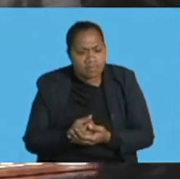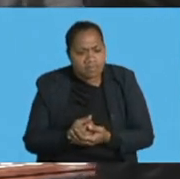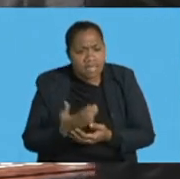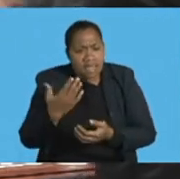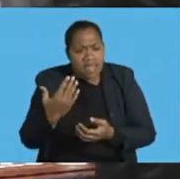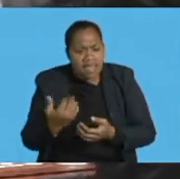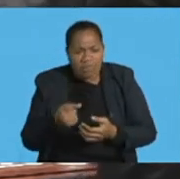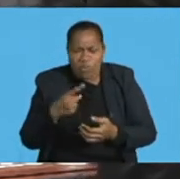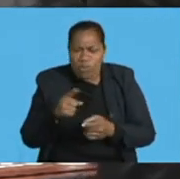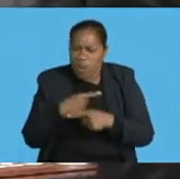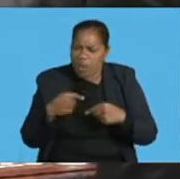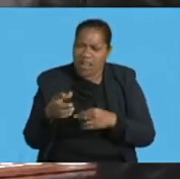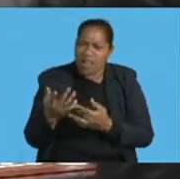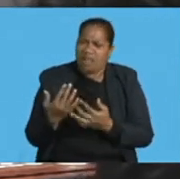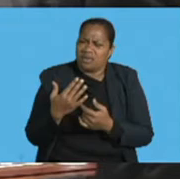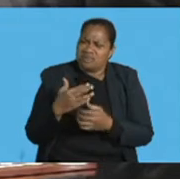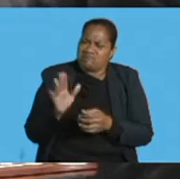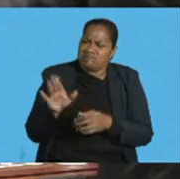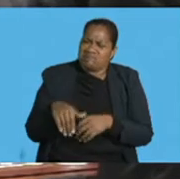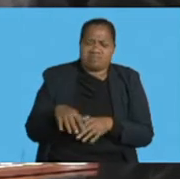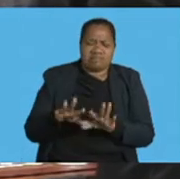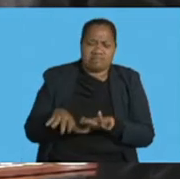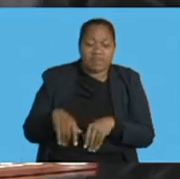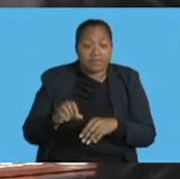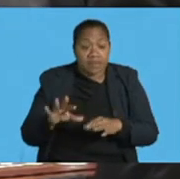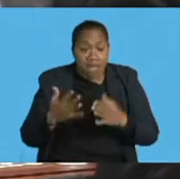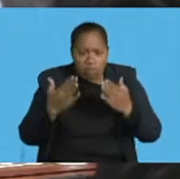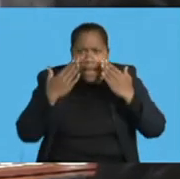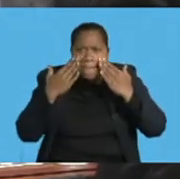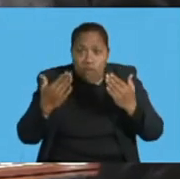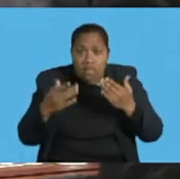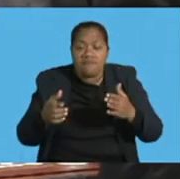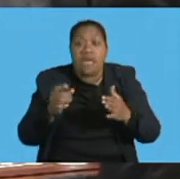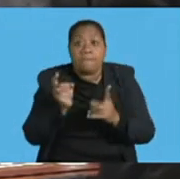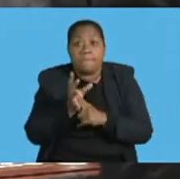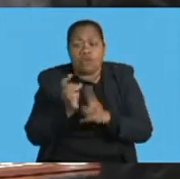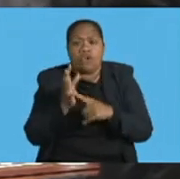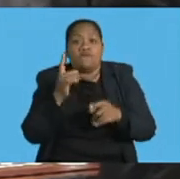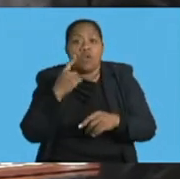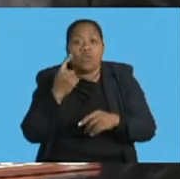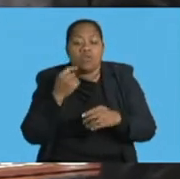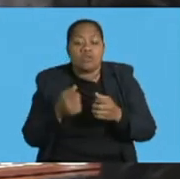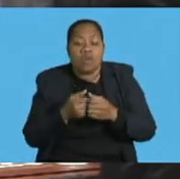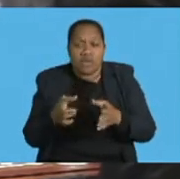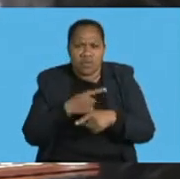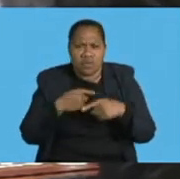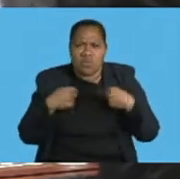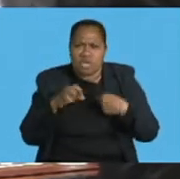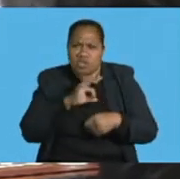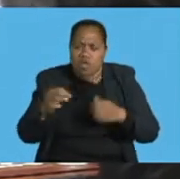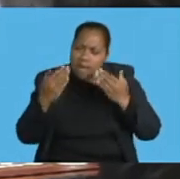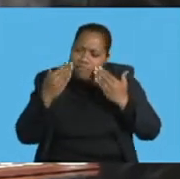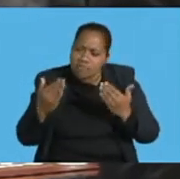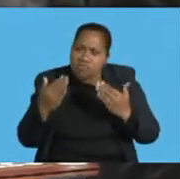been generally a lack of appreciation of the importance of waterways to the country, to our